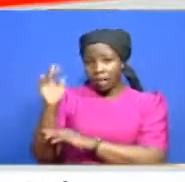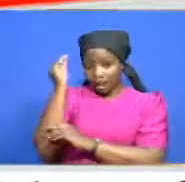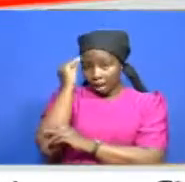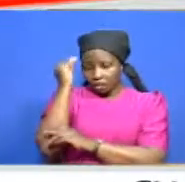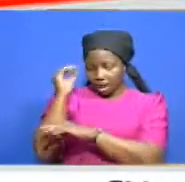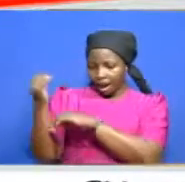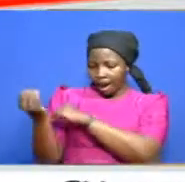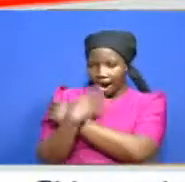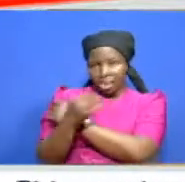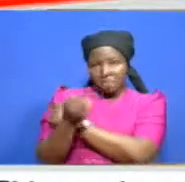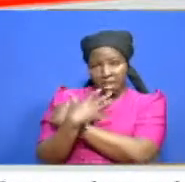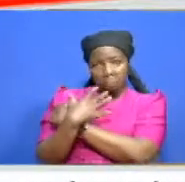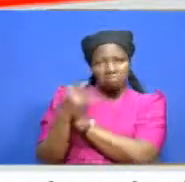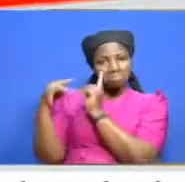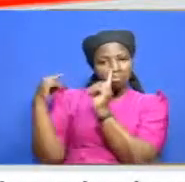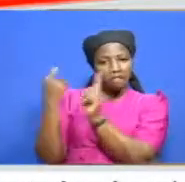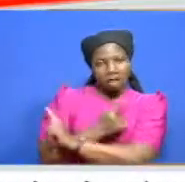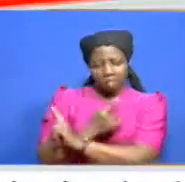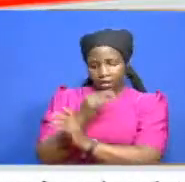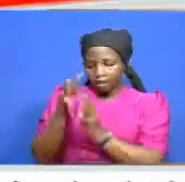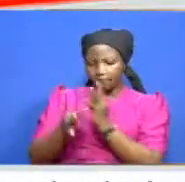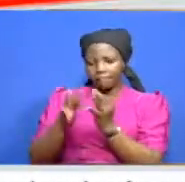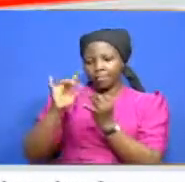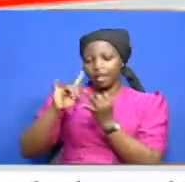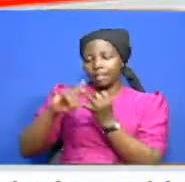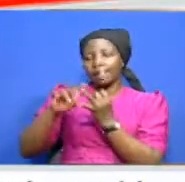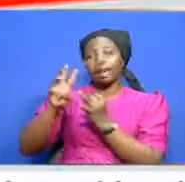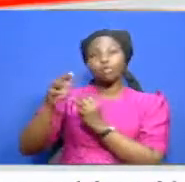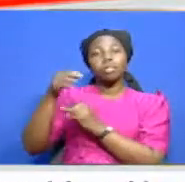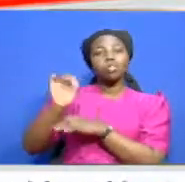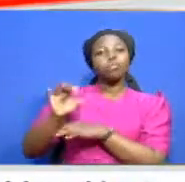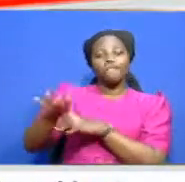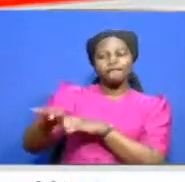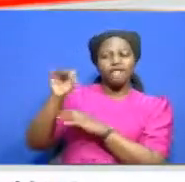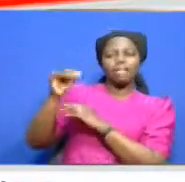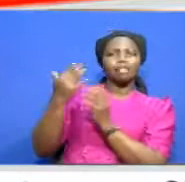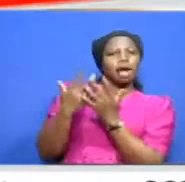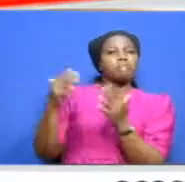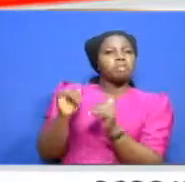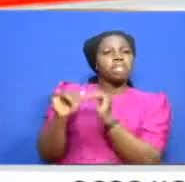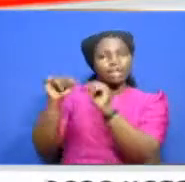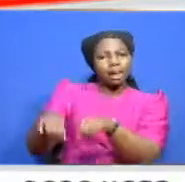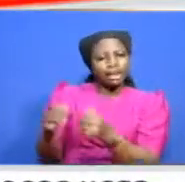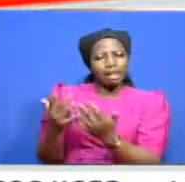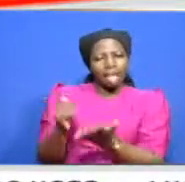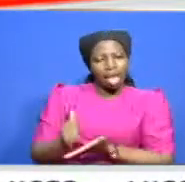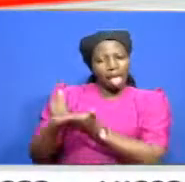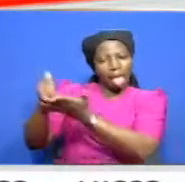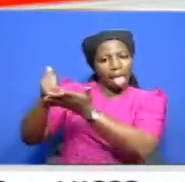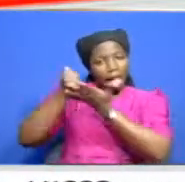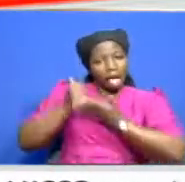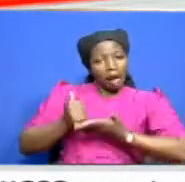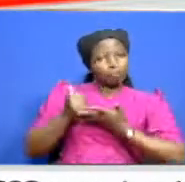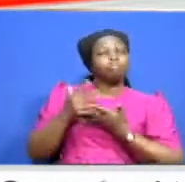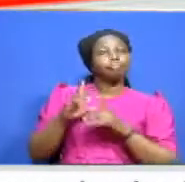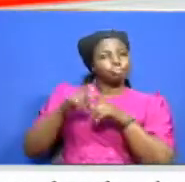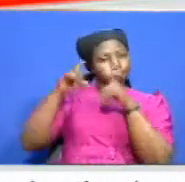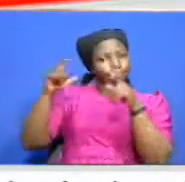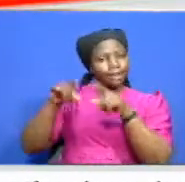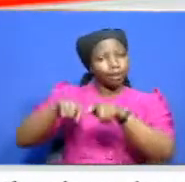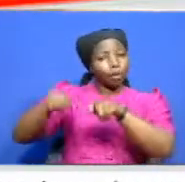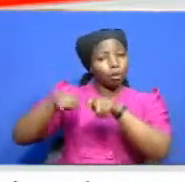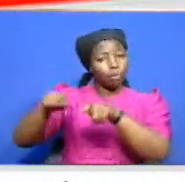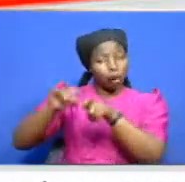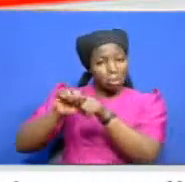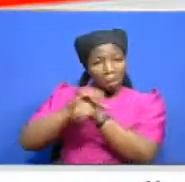advises us otherwise, if the World Health Organization discovers something that can be that can assist us a great deal in managing